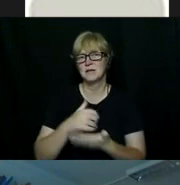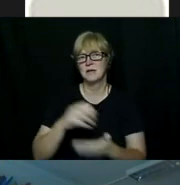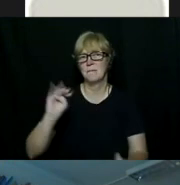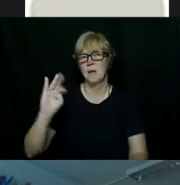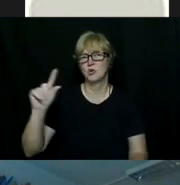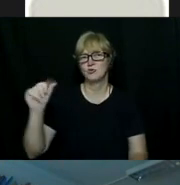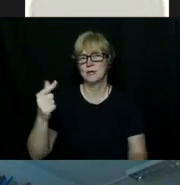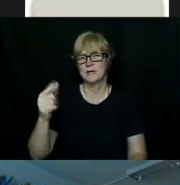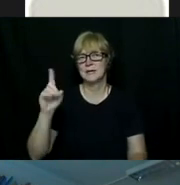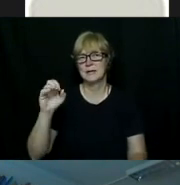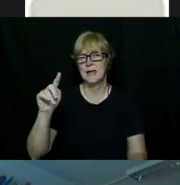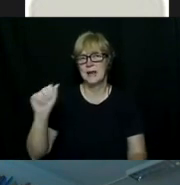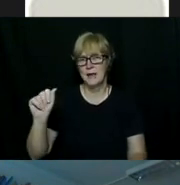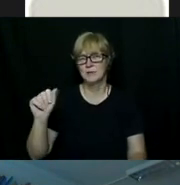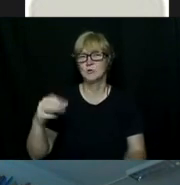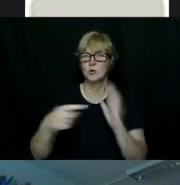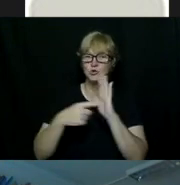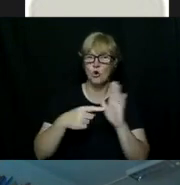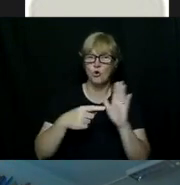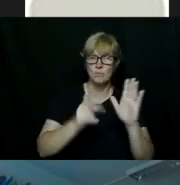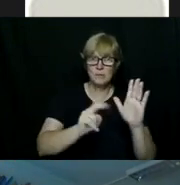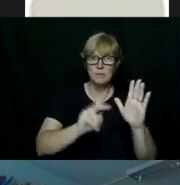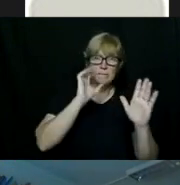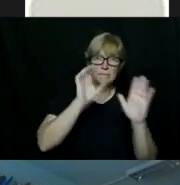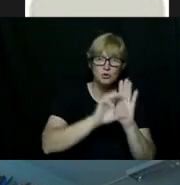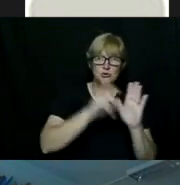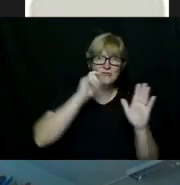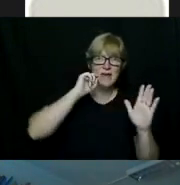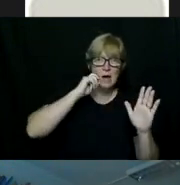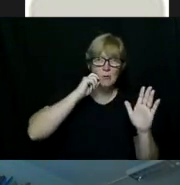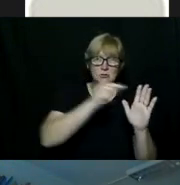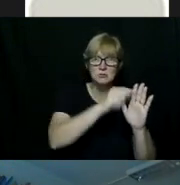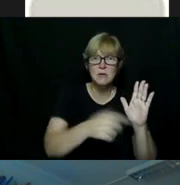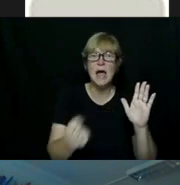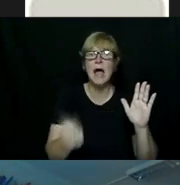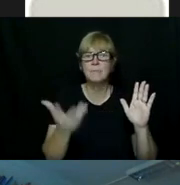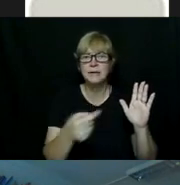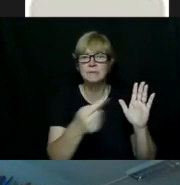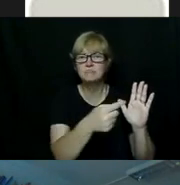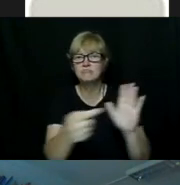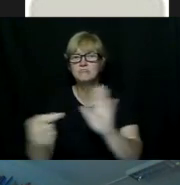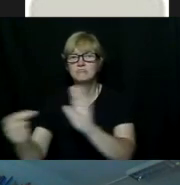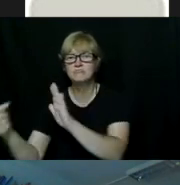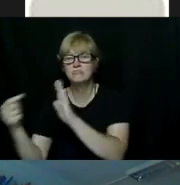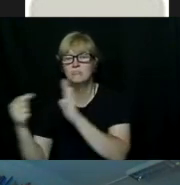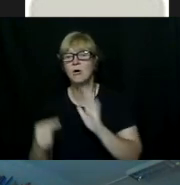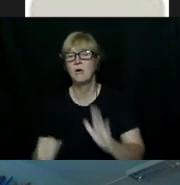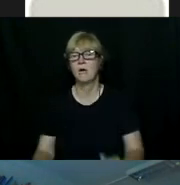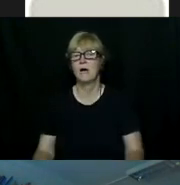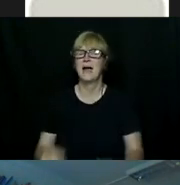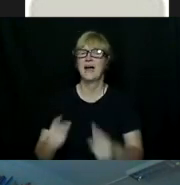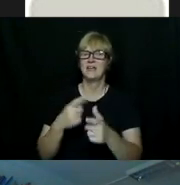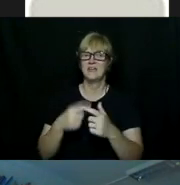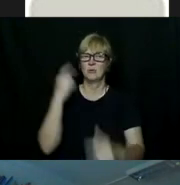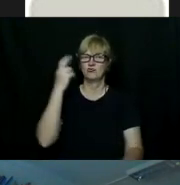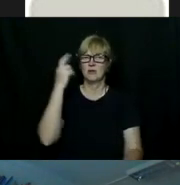we showed people pictures of apples and asked them to indicate how many apples are shown. I mean, so there we realized that the